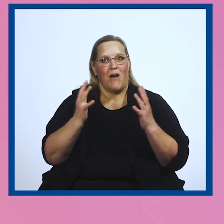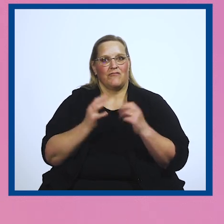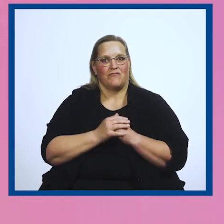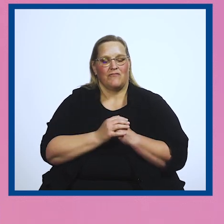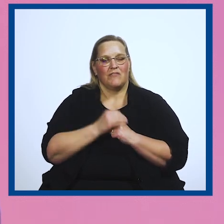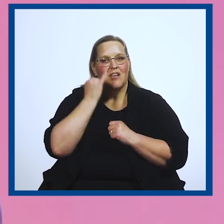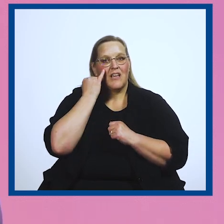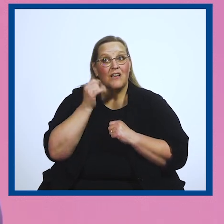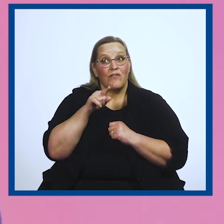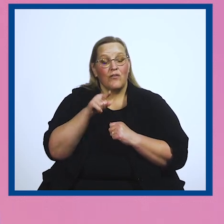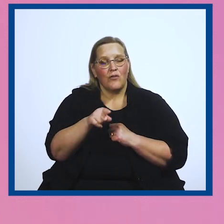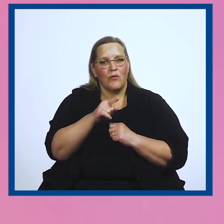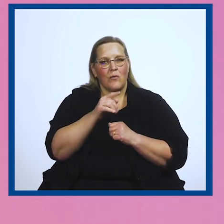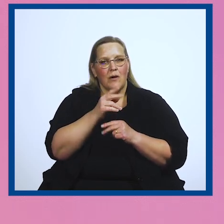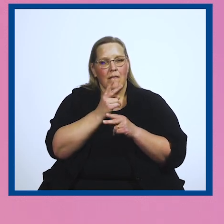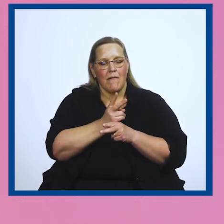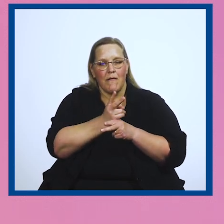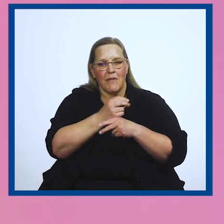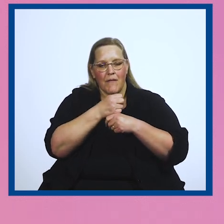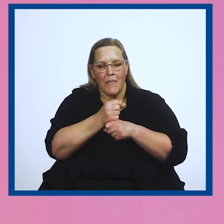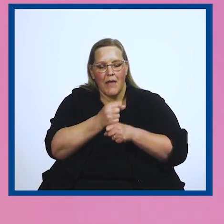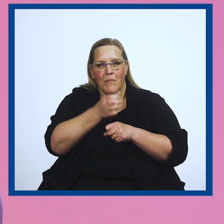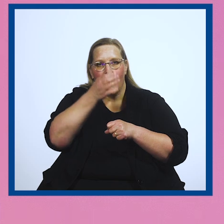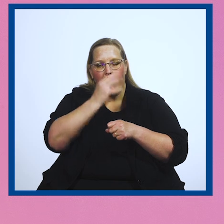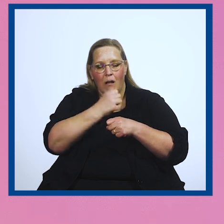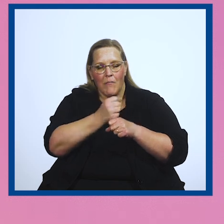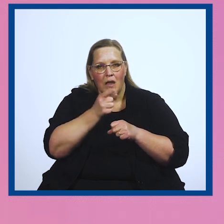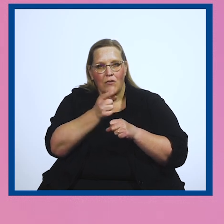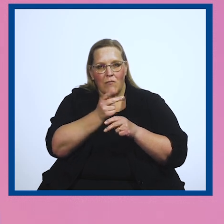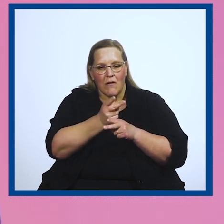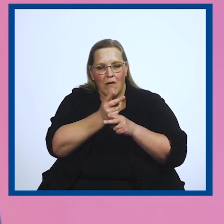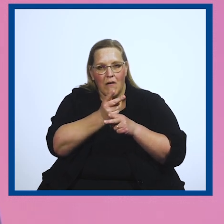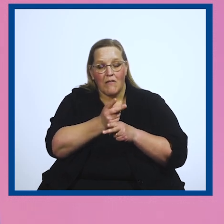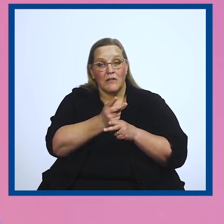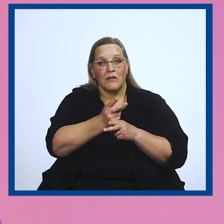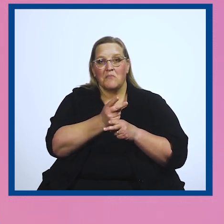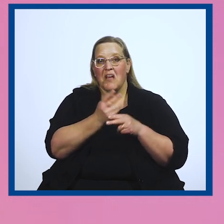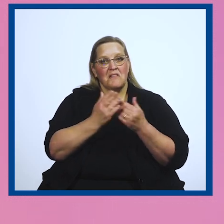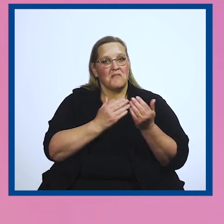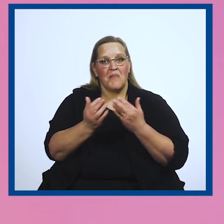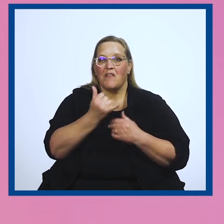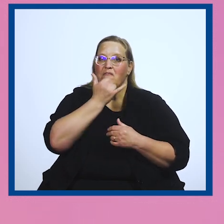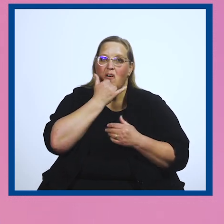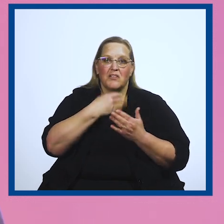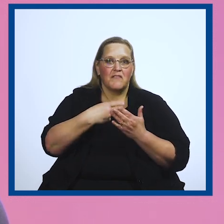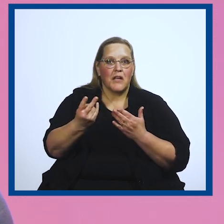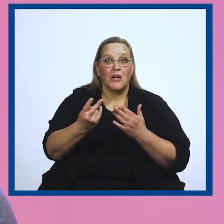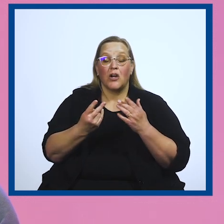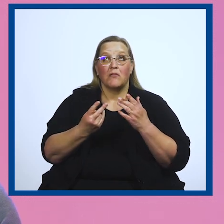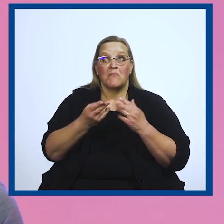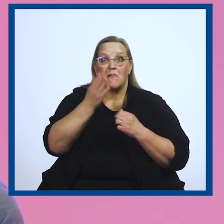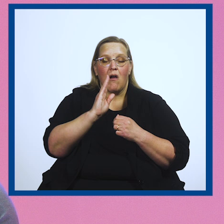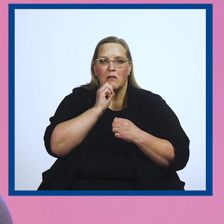you were carefully knit by your God, and that even in your flaws and failures, he has not given